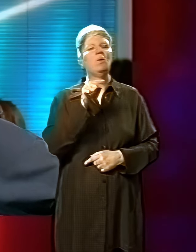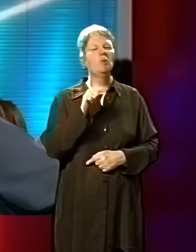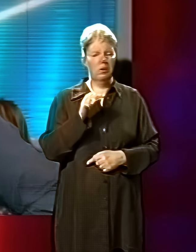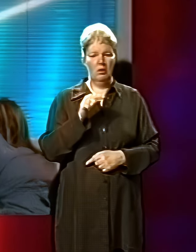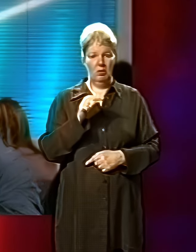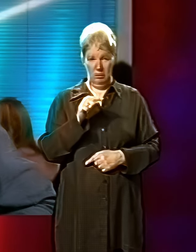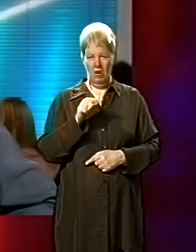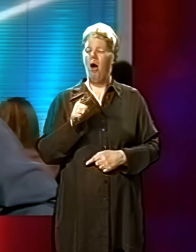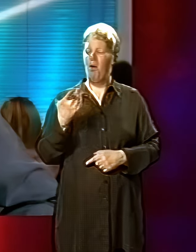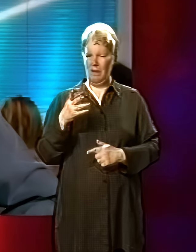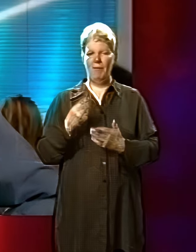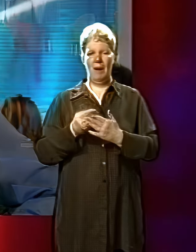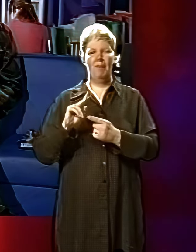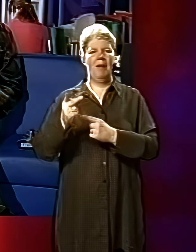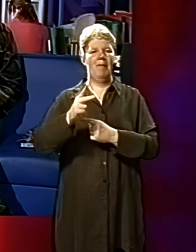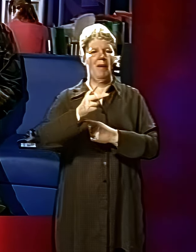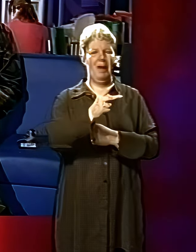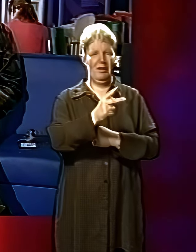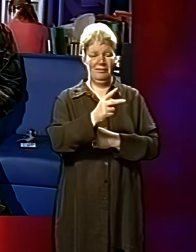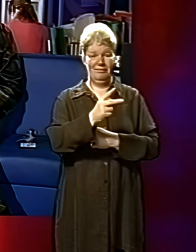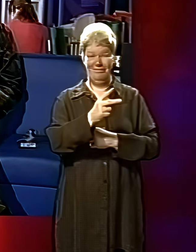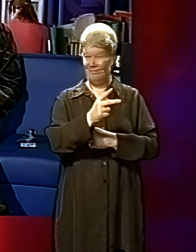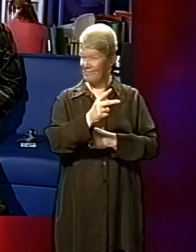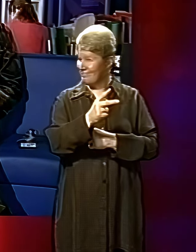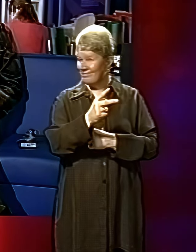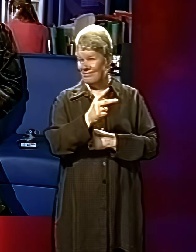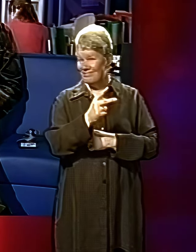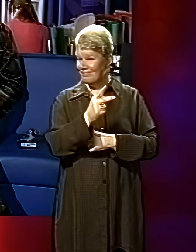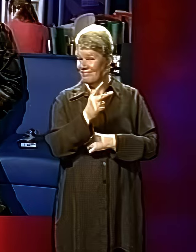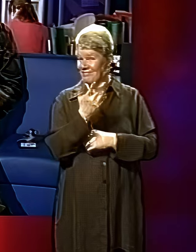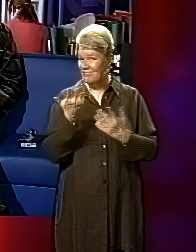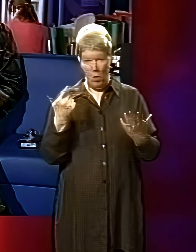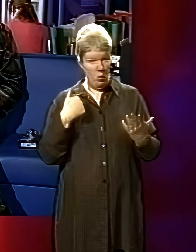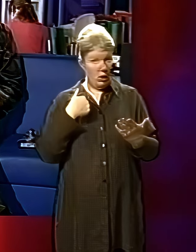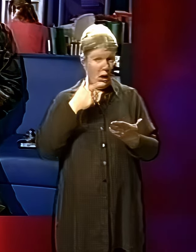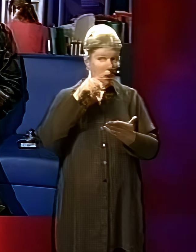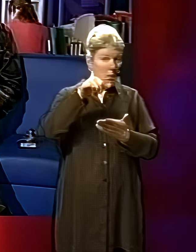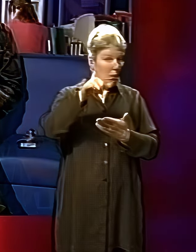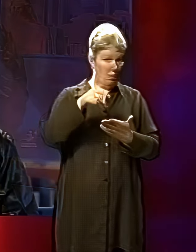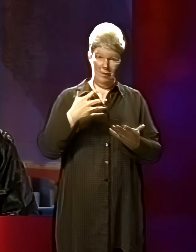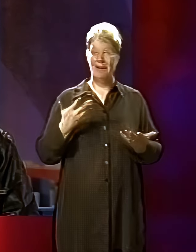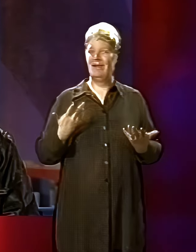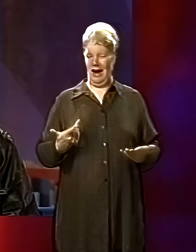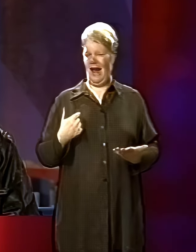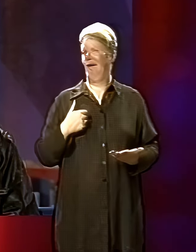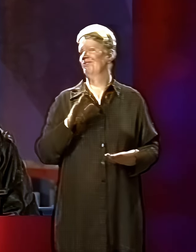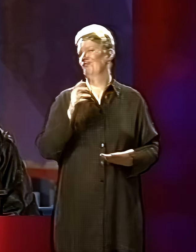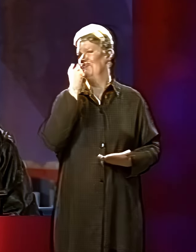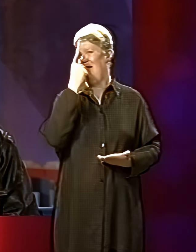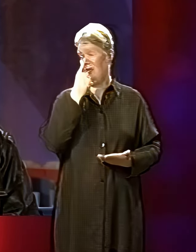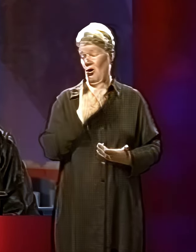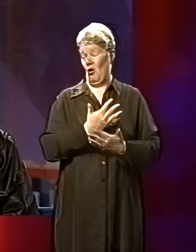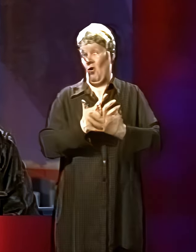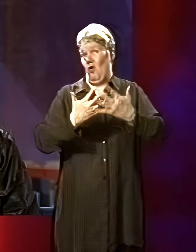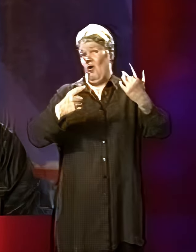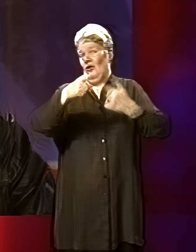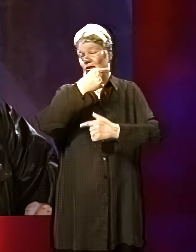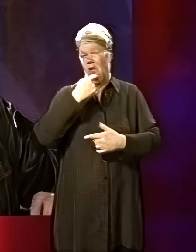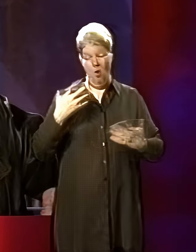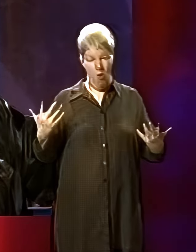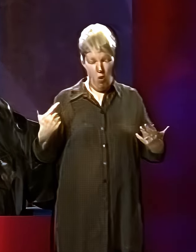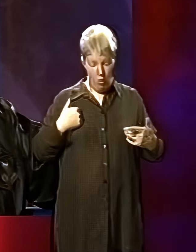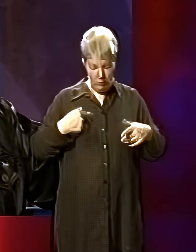they'd all been refunded. We'd no reason to doubt her. We do now. droves of you have since told us